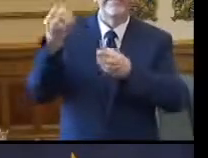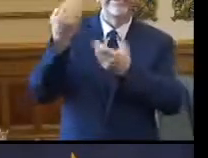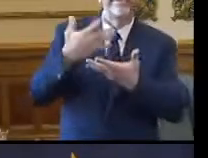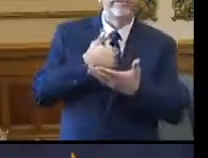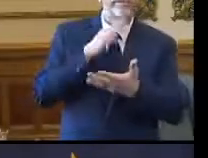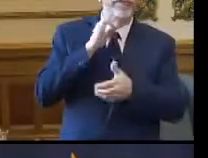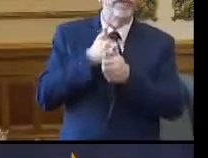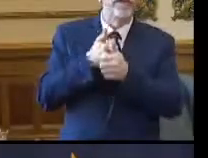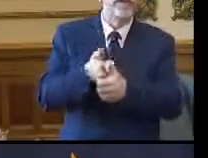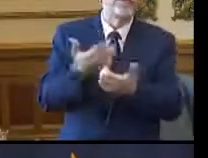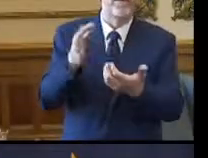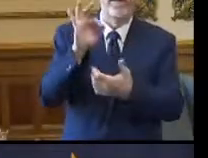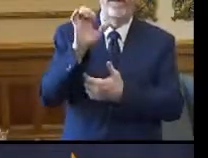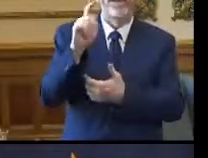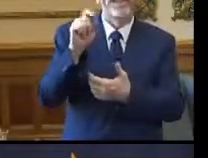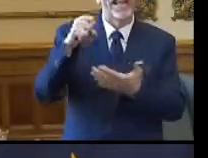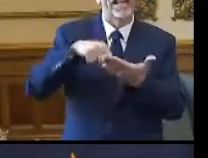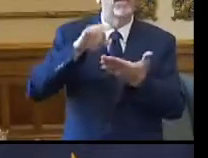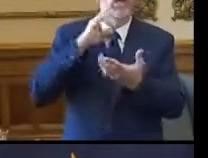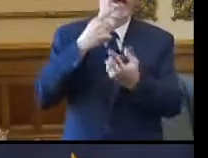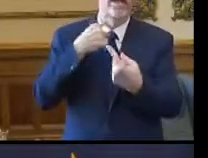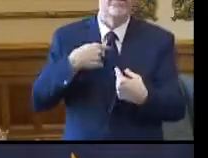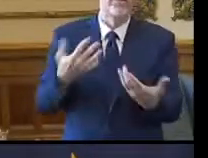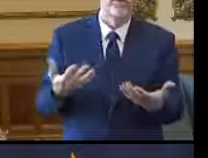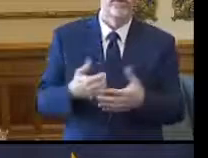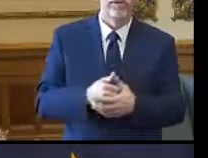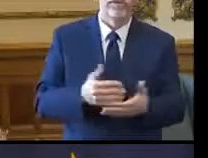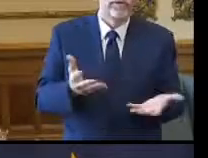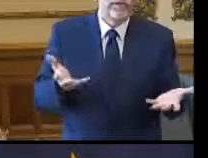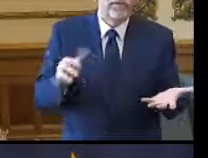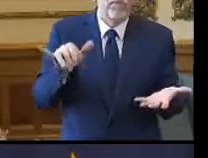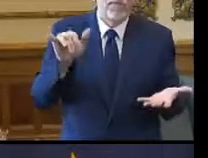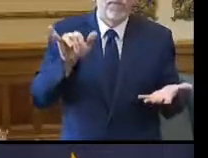the facts speak for themselves. That's what